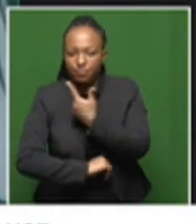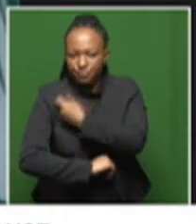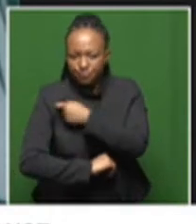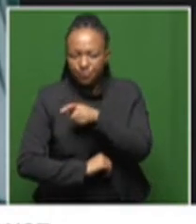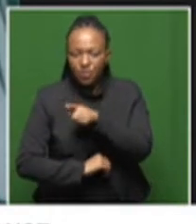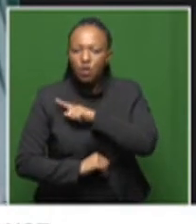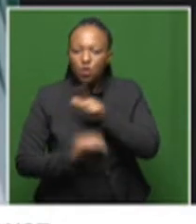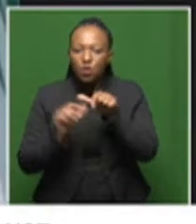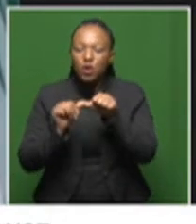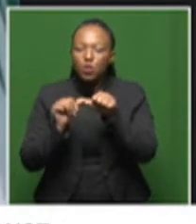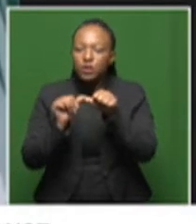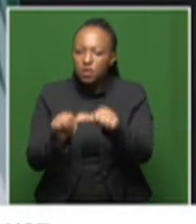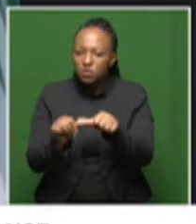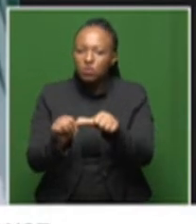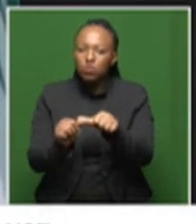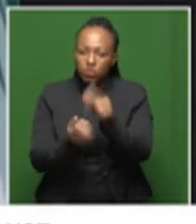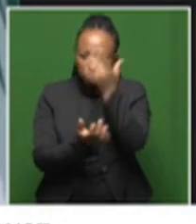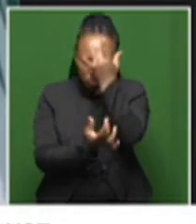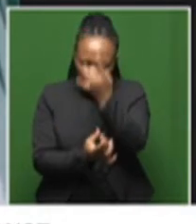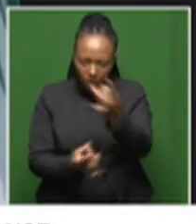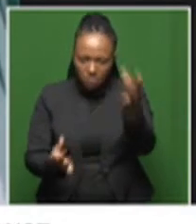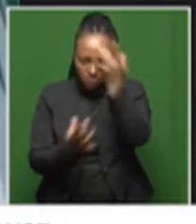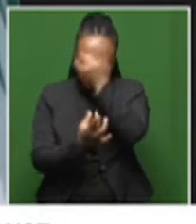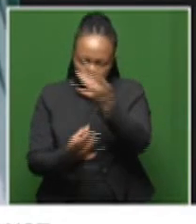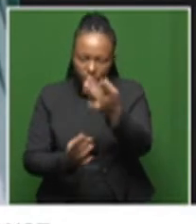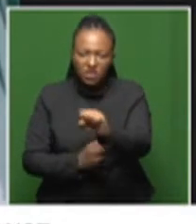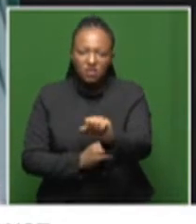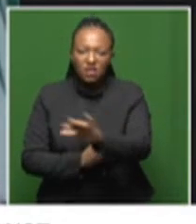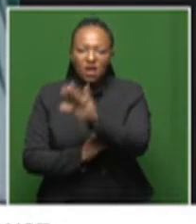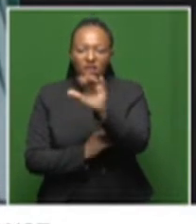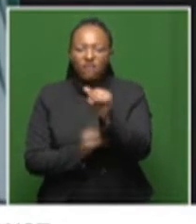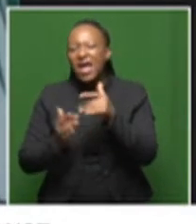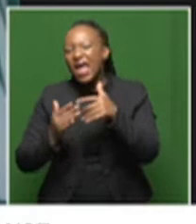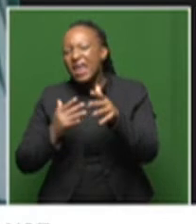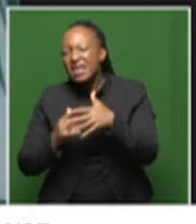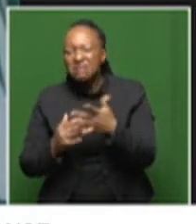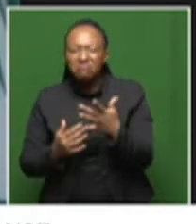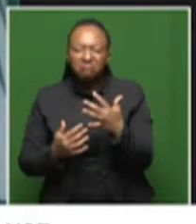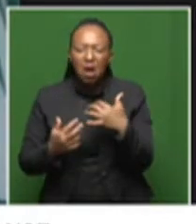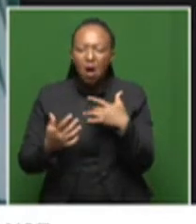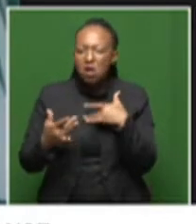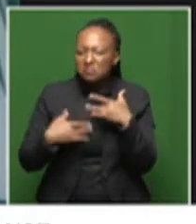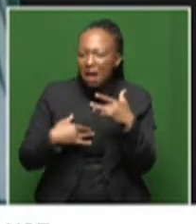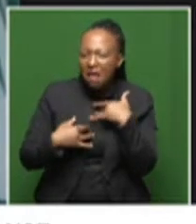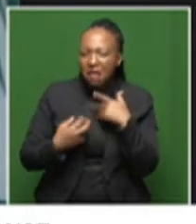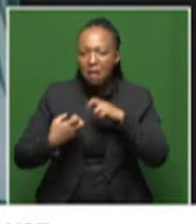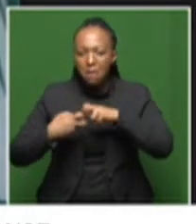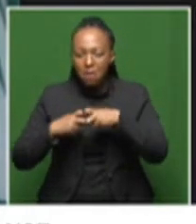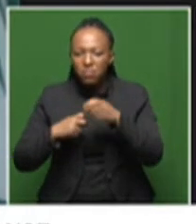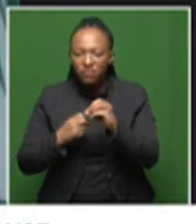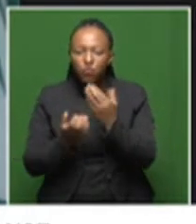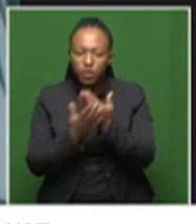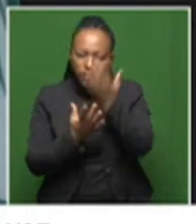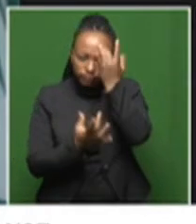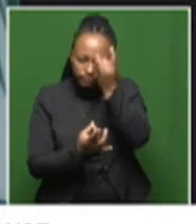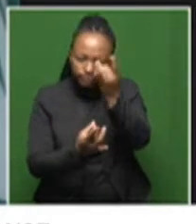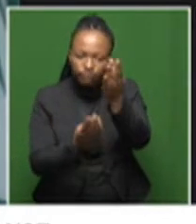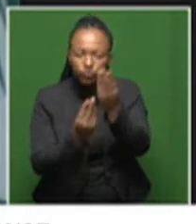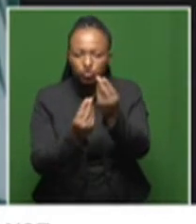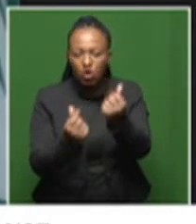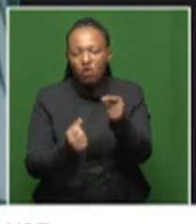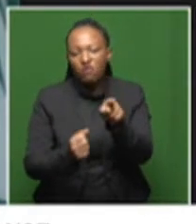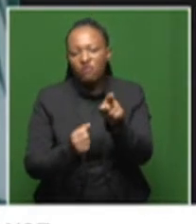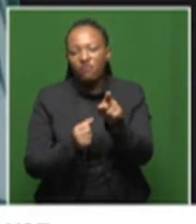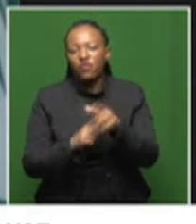that we engage South Africans and we can ensure that any concerns that they have are addressed and we engage them.